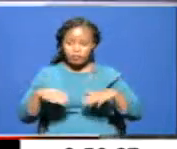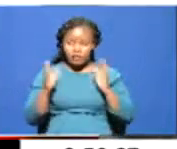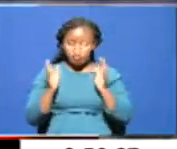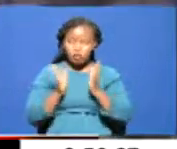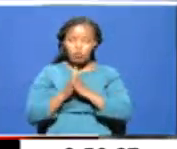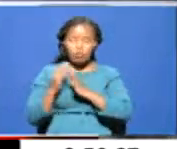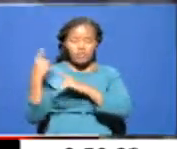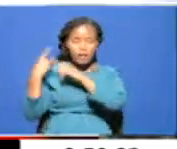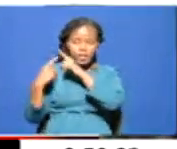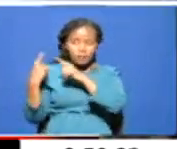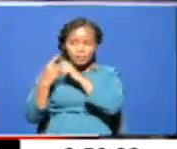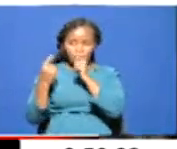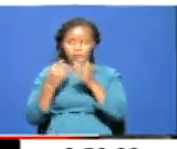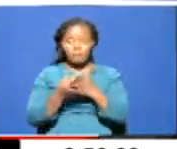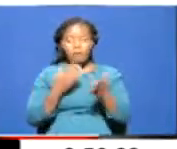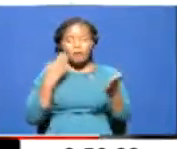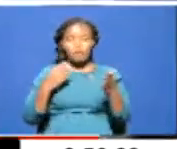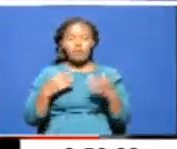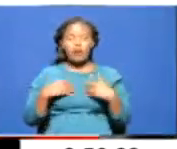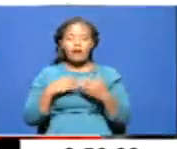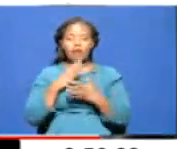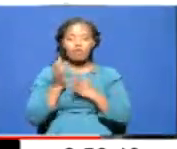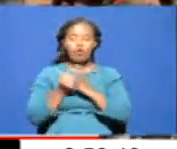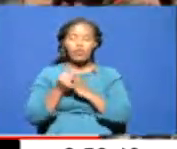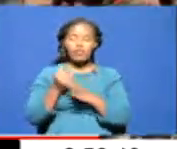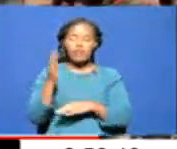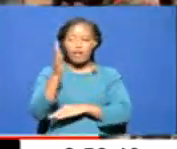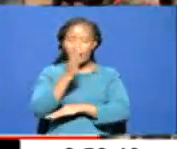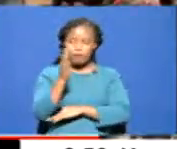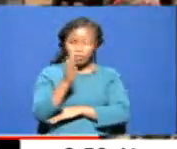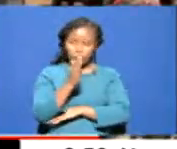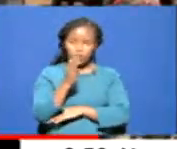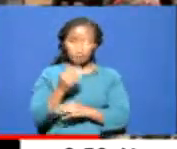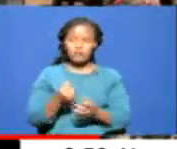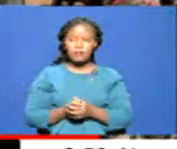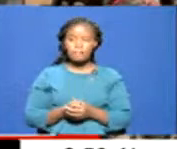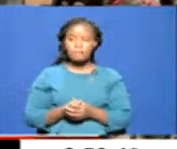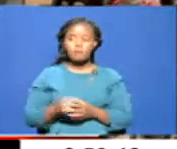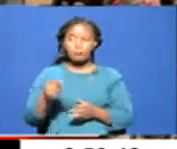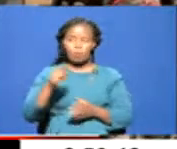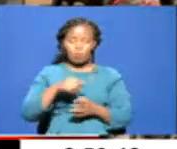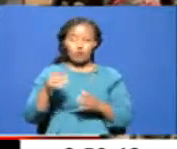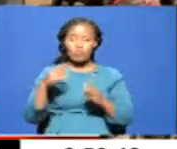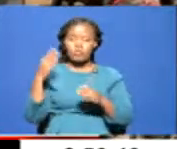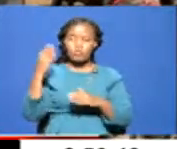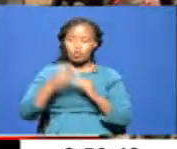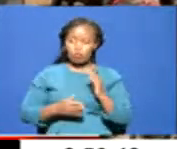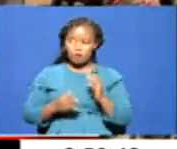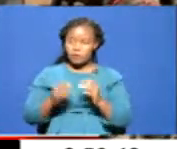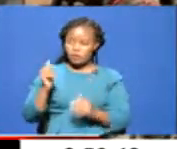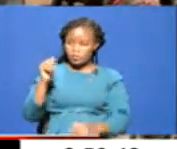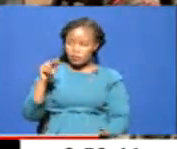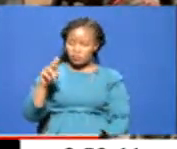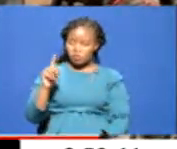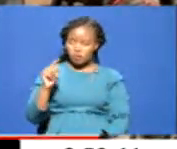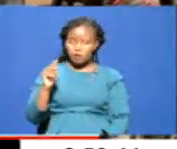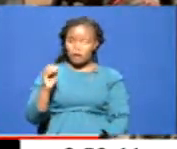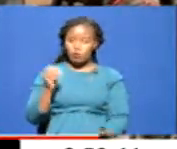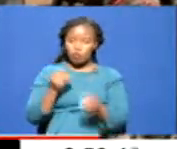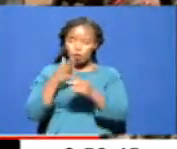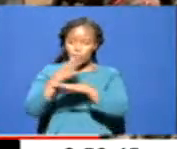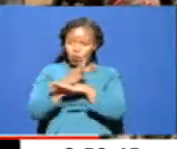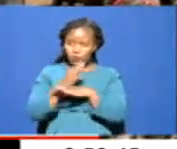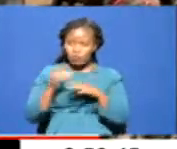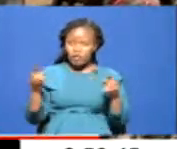prior to the track drying up in the afternoon heat round. And we stopped autocross for a while, and that just made me